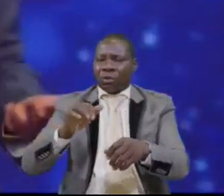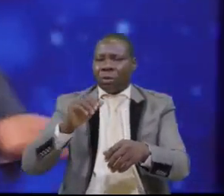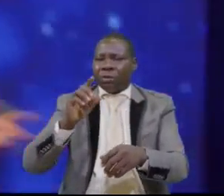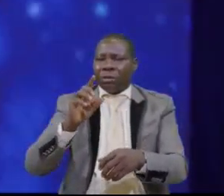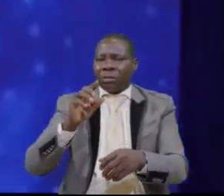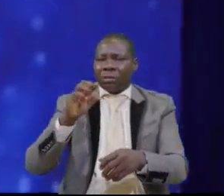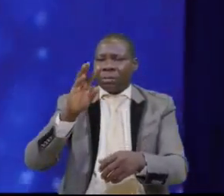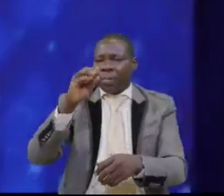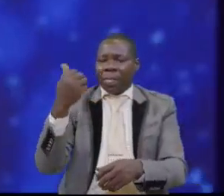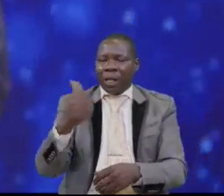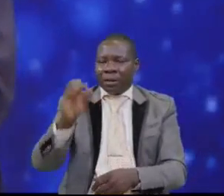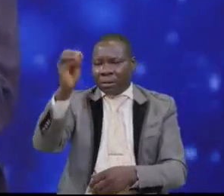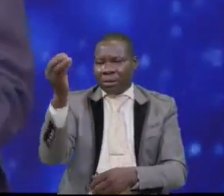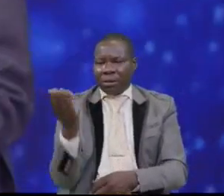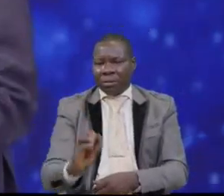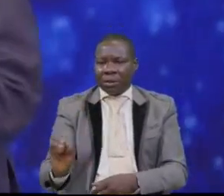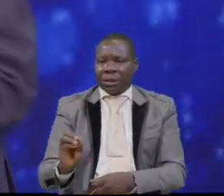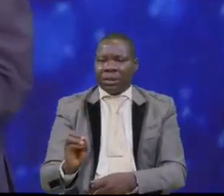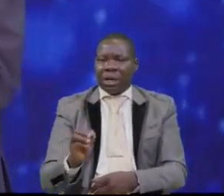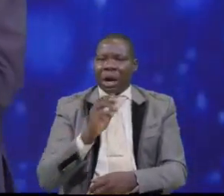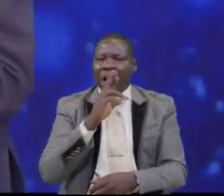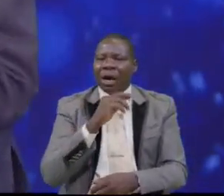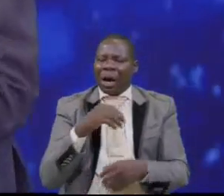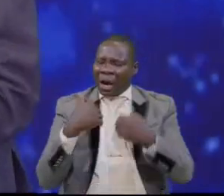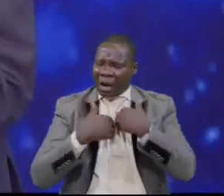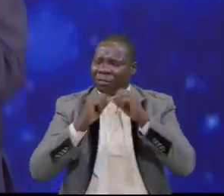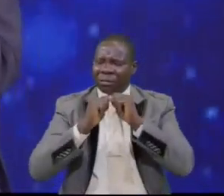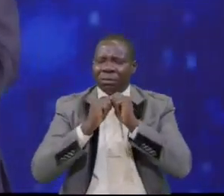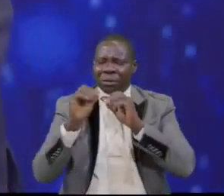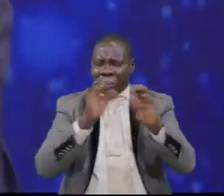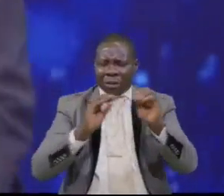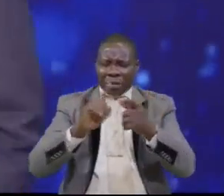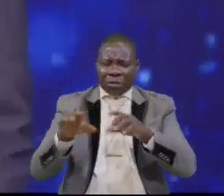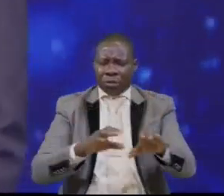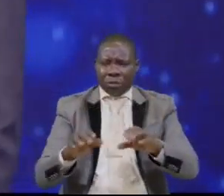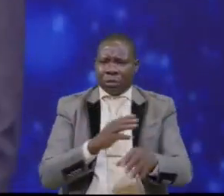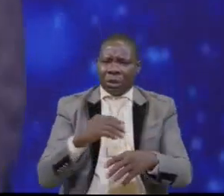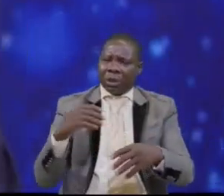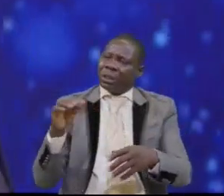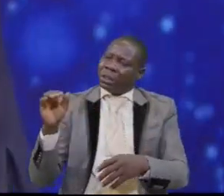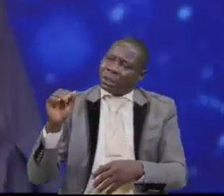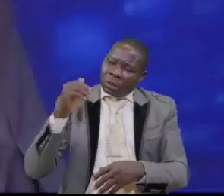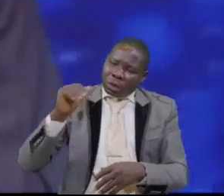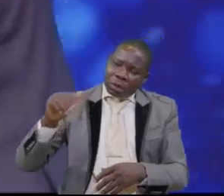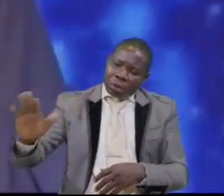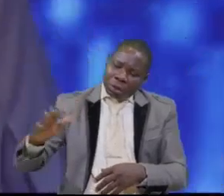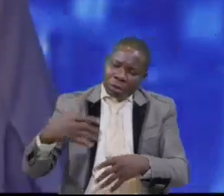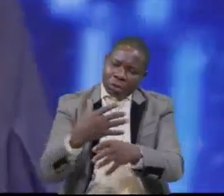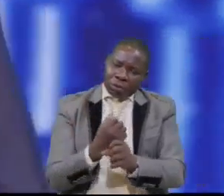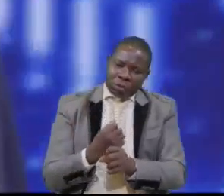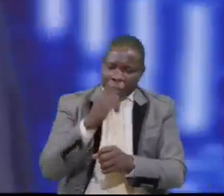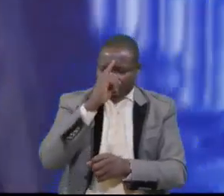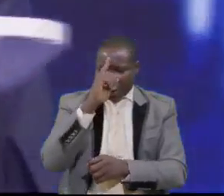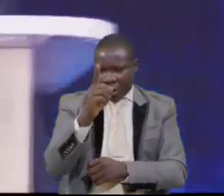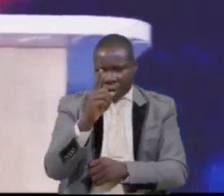had nowhere to do to go and they had no job and she took initiative initiative you have to take